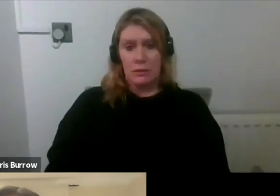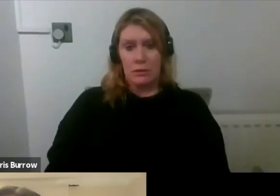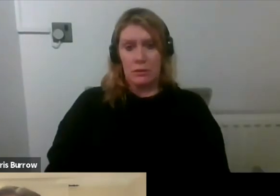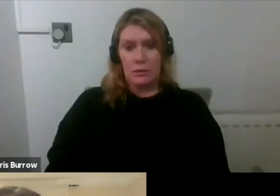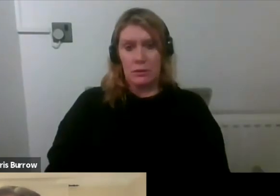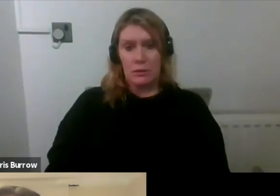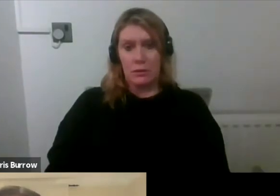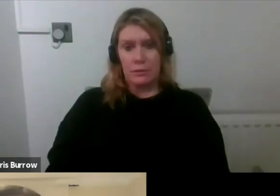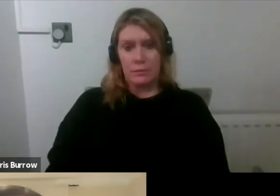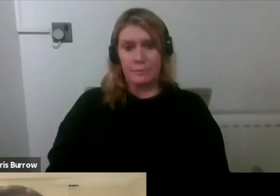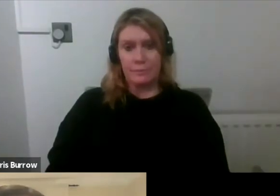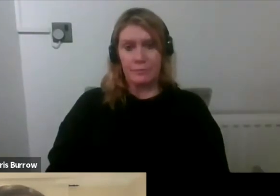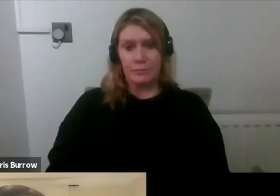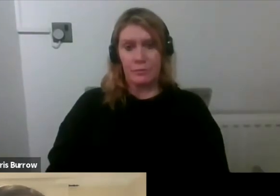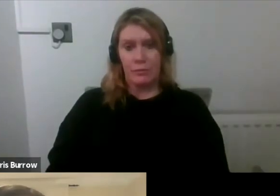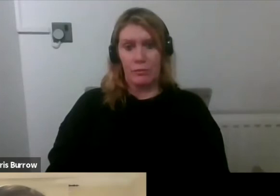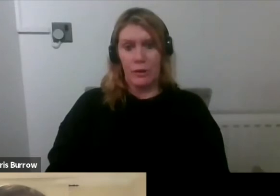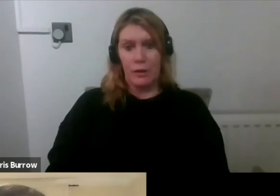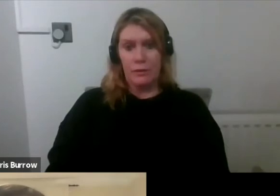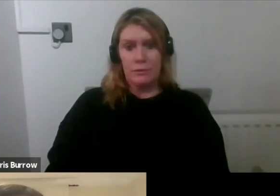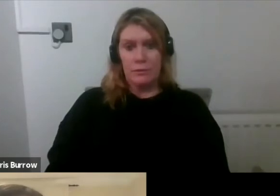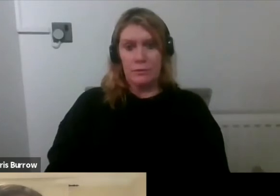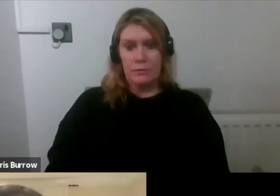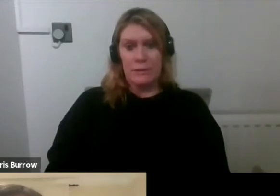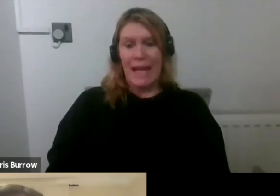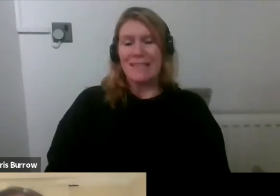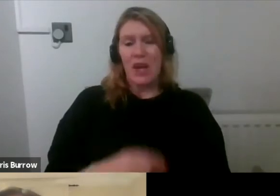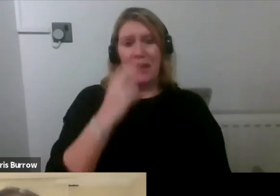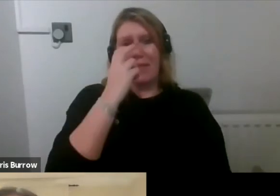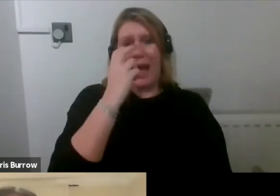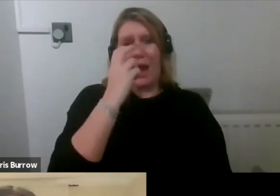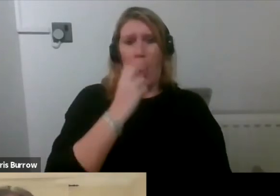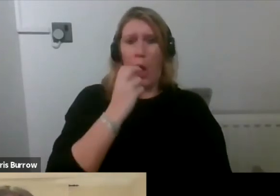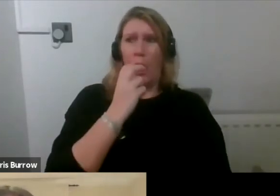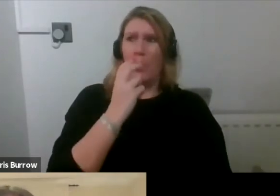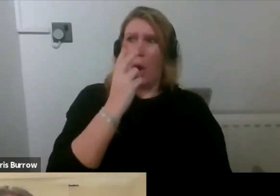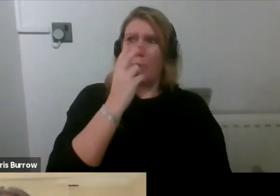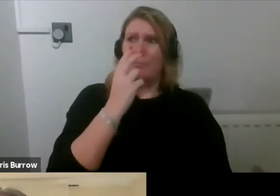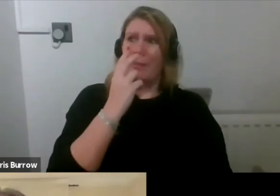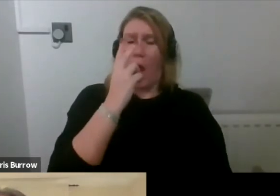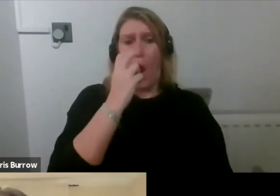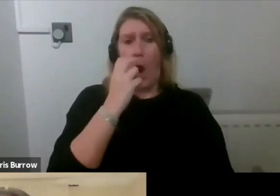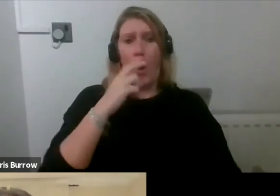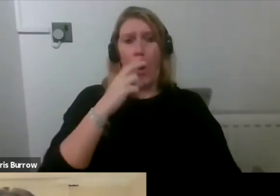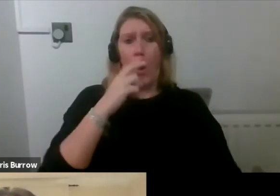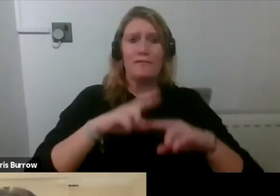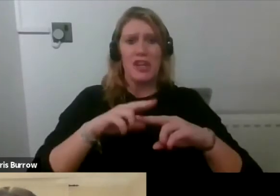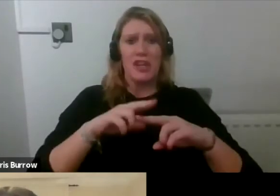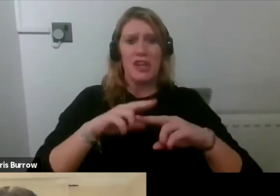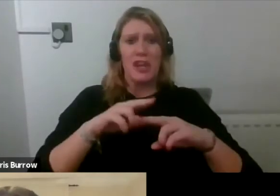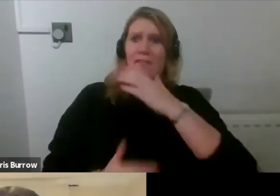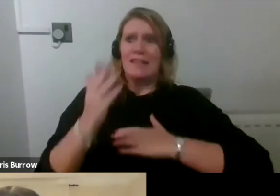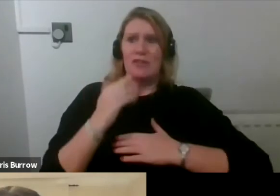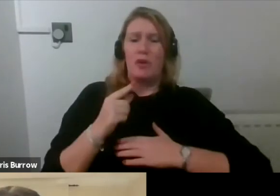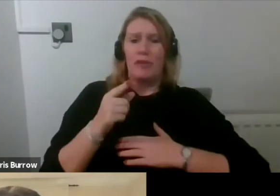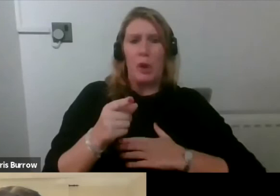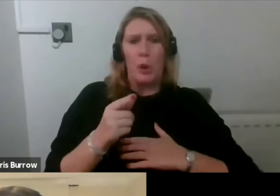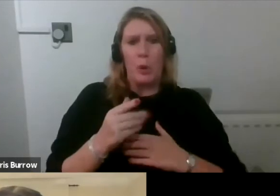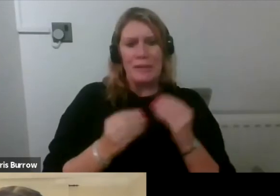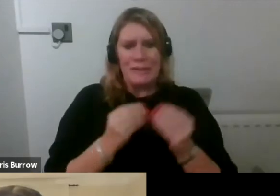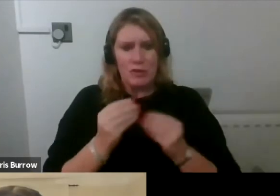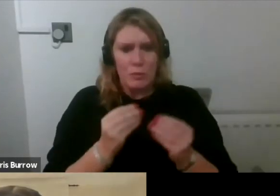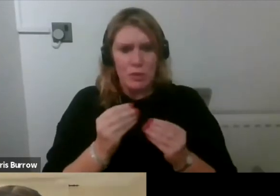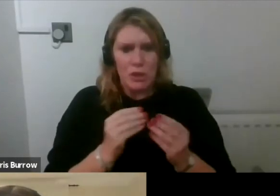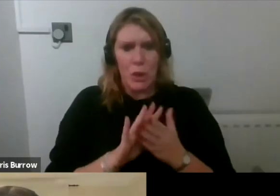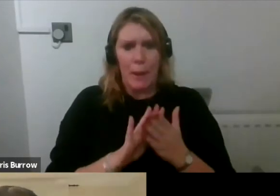microfiche, an archaic form of audio description. It just gave it a bit more, so it wasn't just reasonable